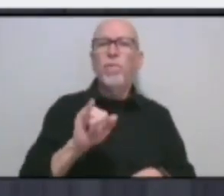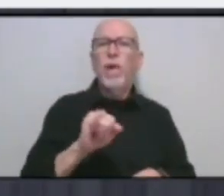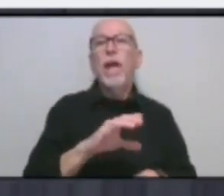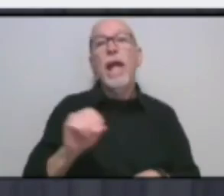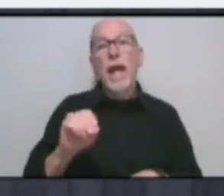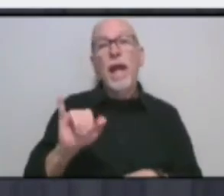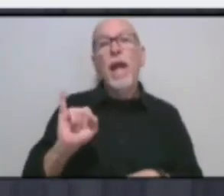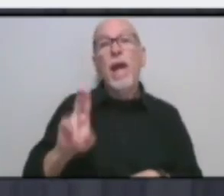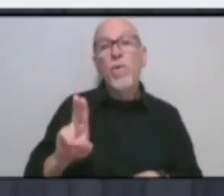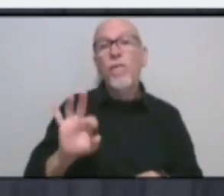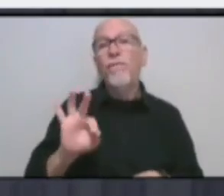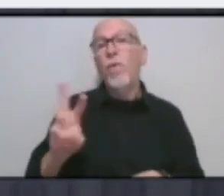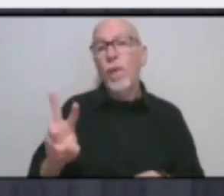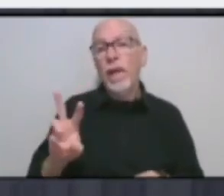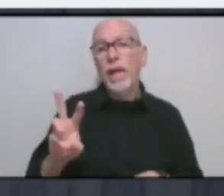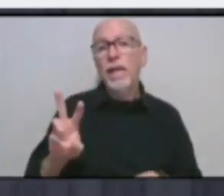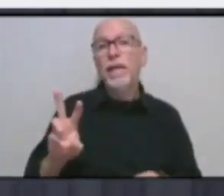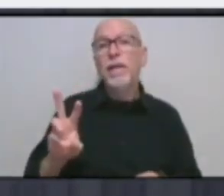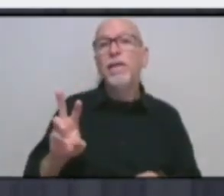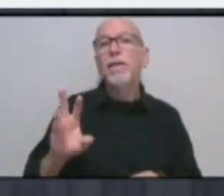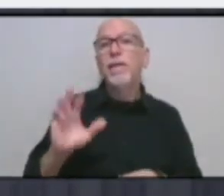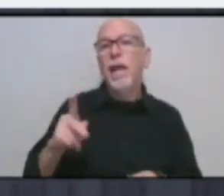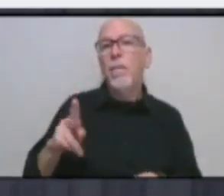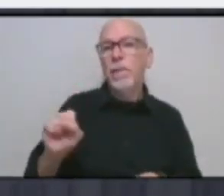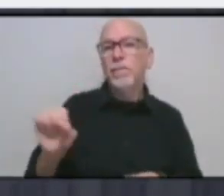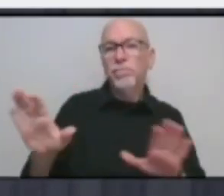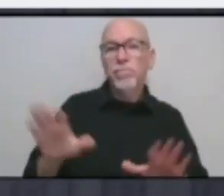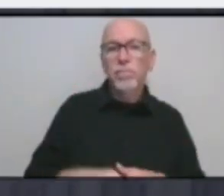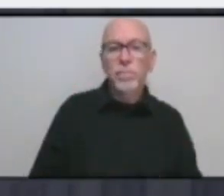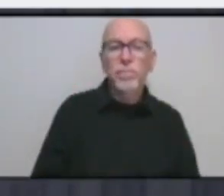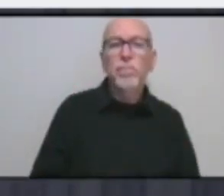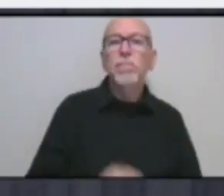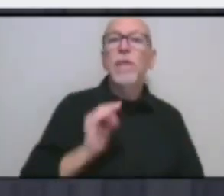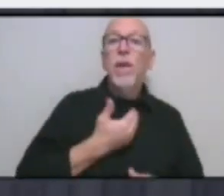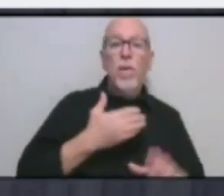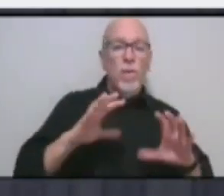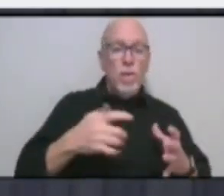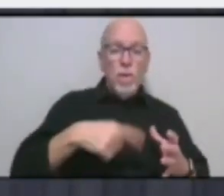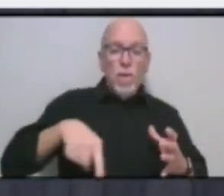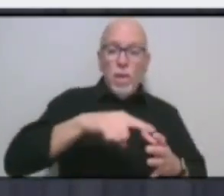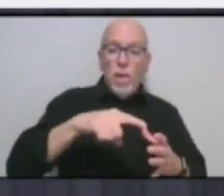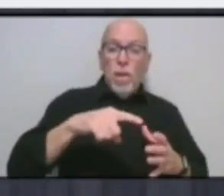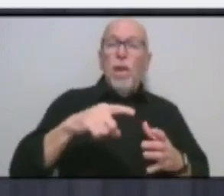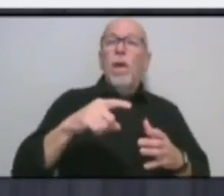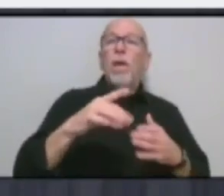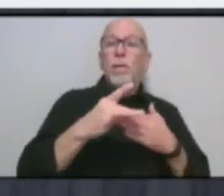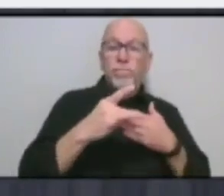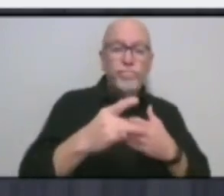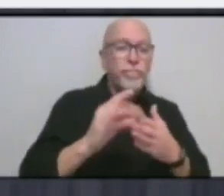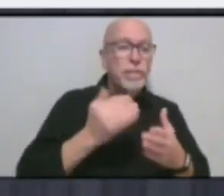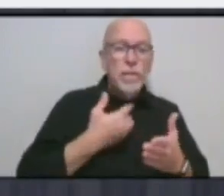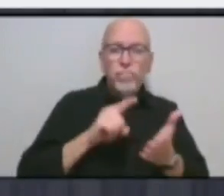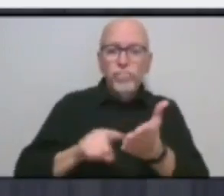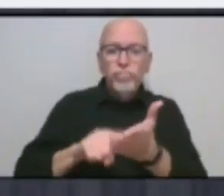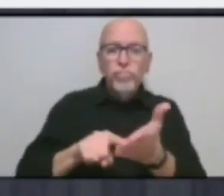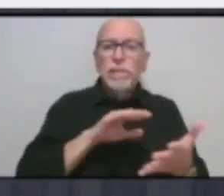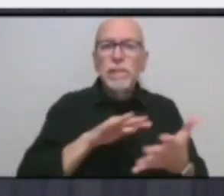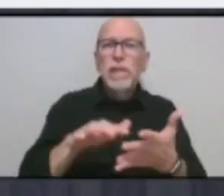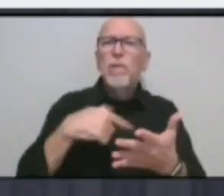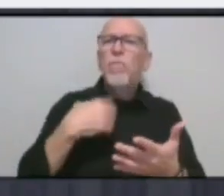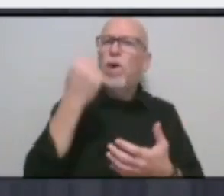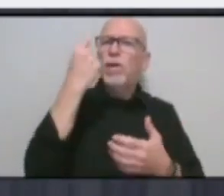campuses. Since April, our team of researchers has led a statewide prevalence study to understand the spread